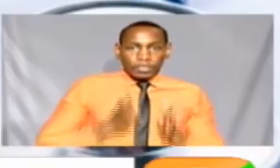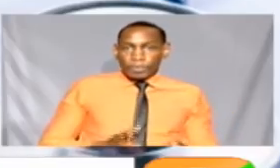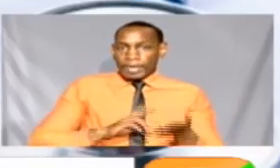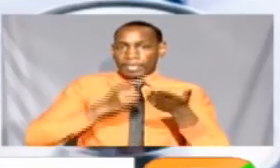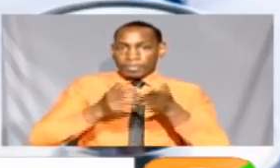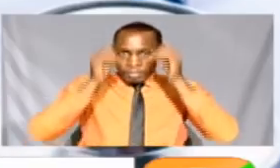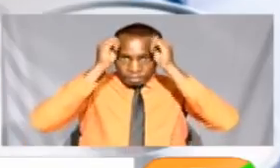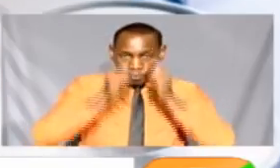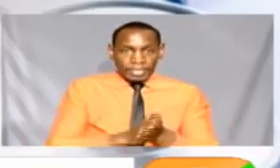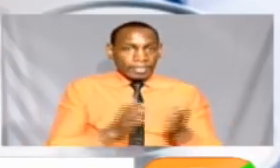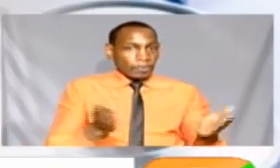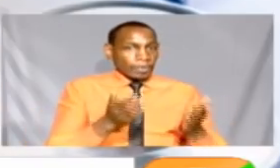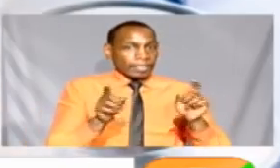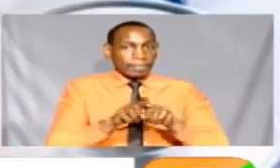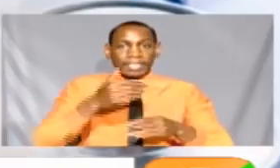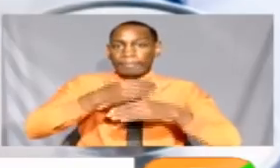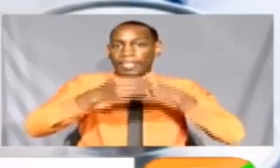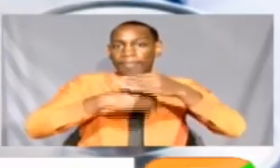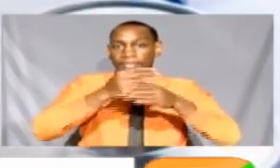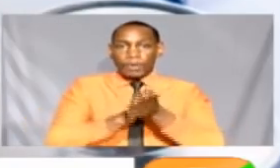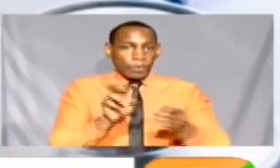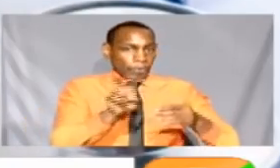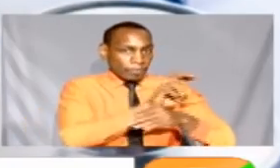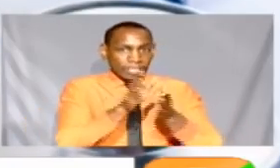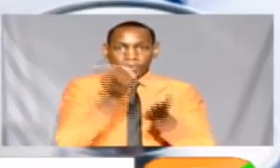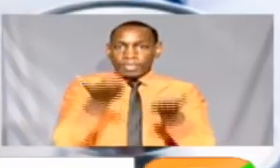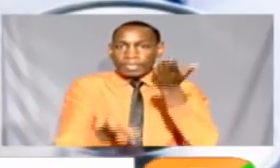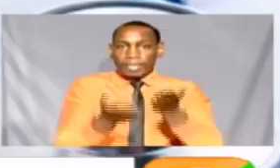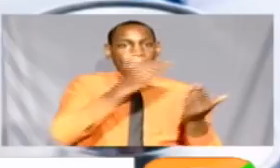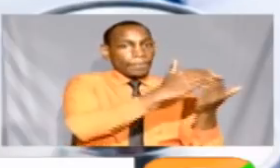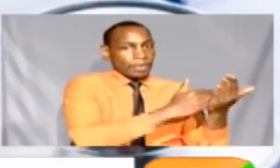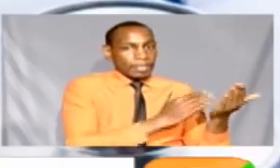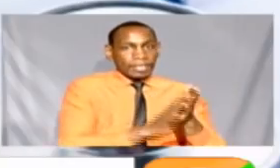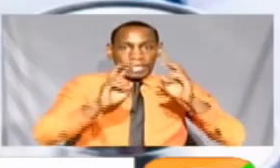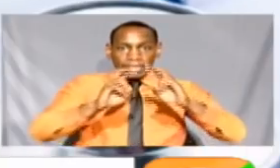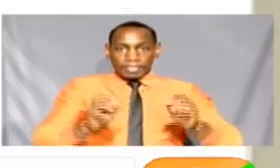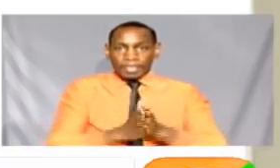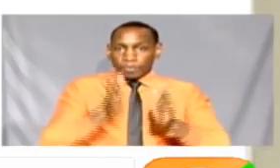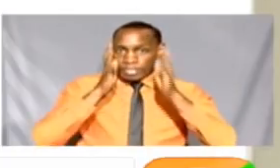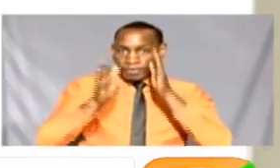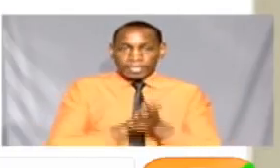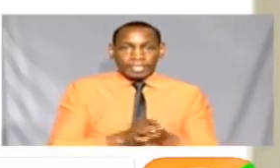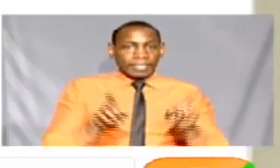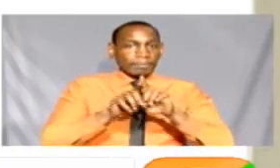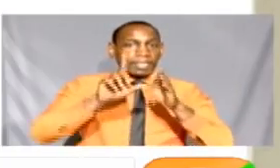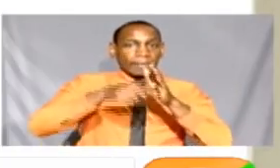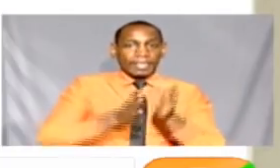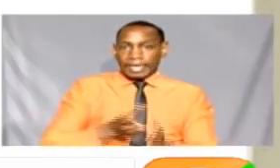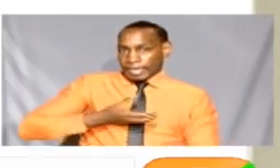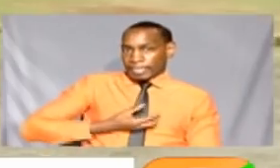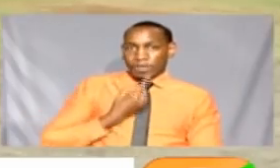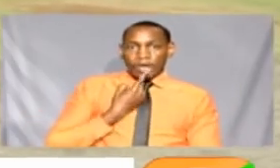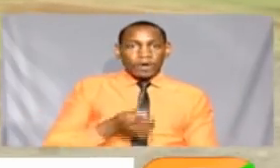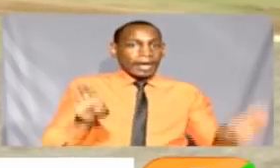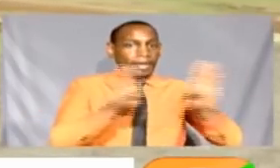resource, student affairs, infrastructure, monitoring and evaluation of programs, research and innovation. Consequently, the council directed